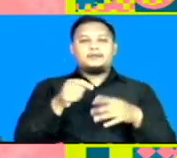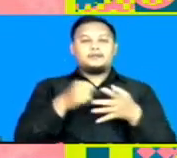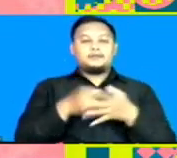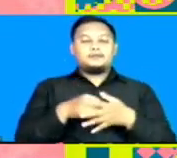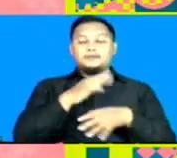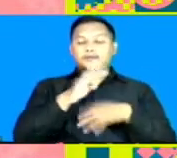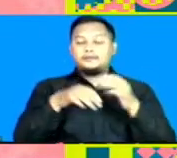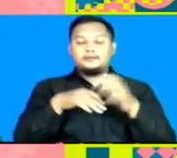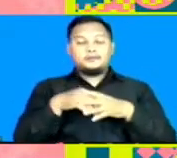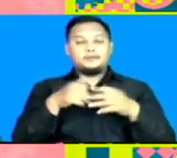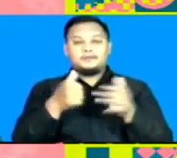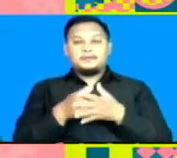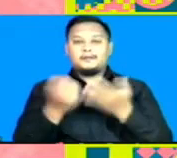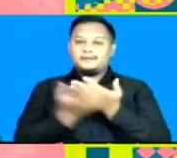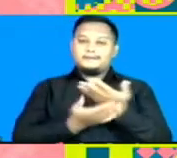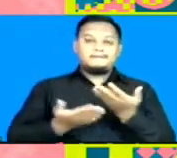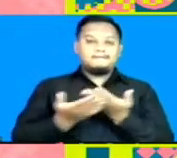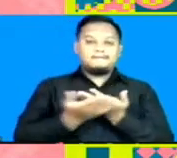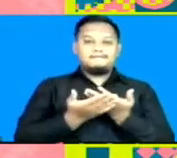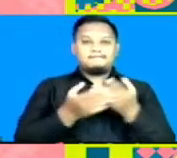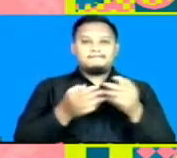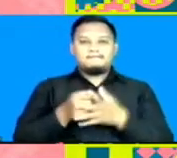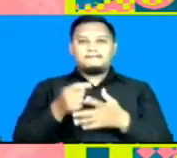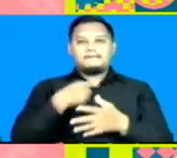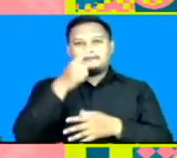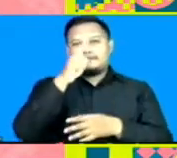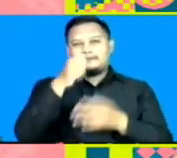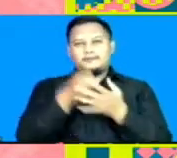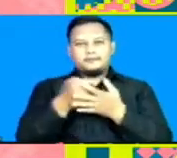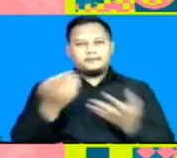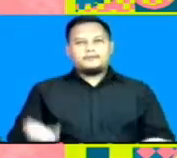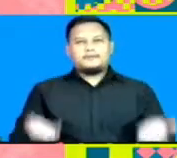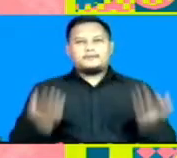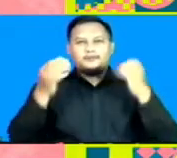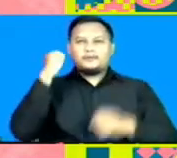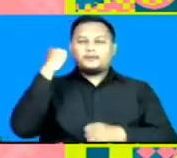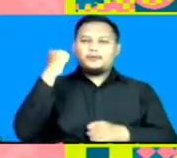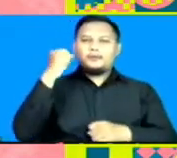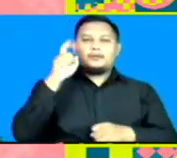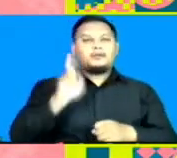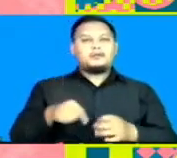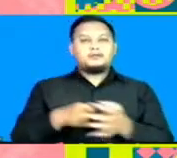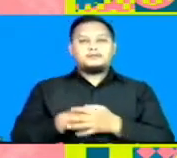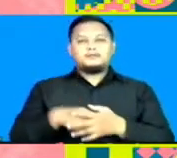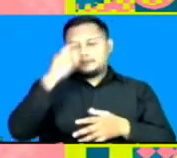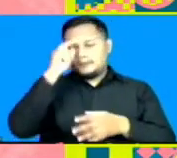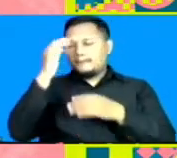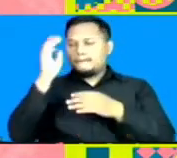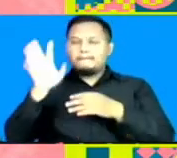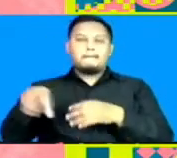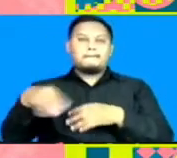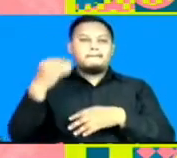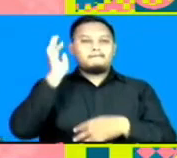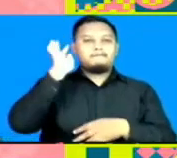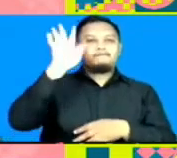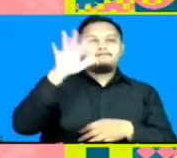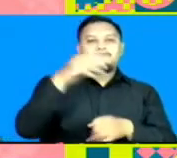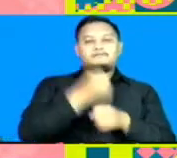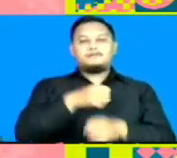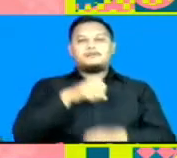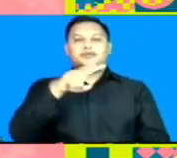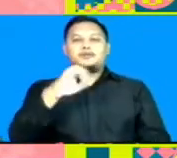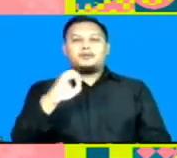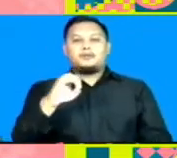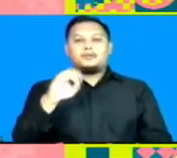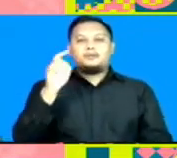that, so that India next year becomes the place where it's finally integrated into G20 in an active way,